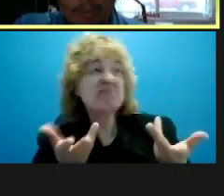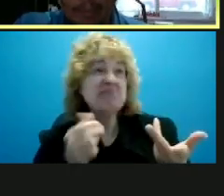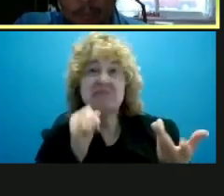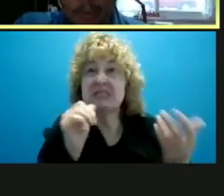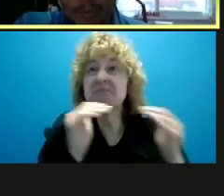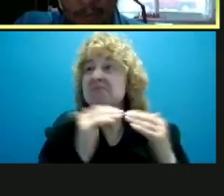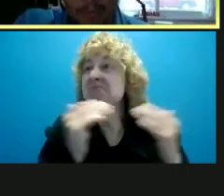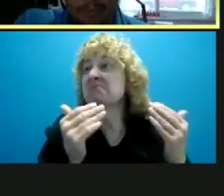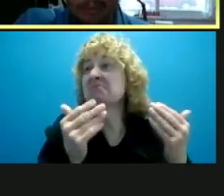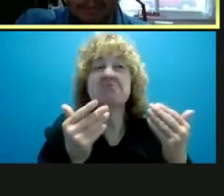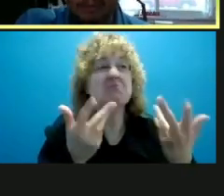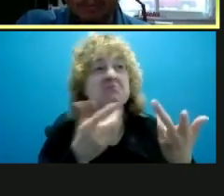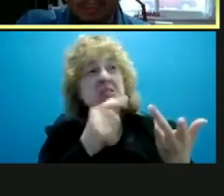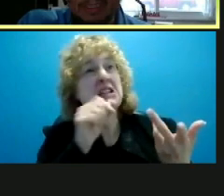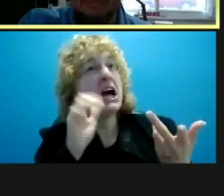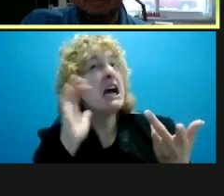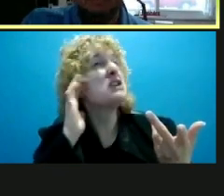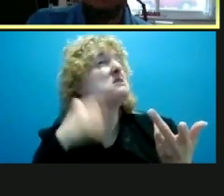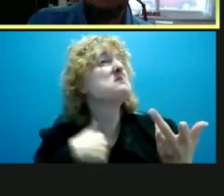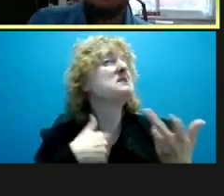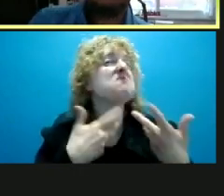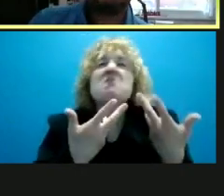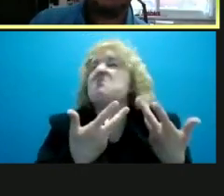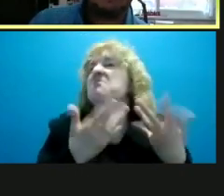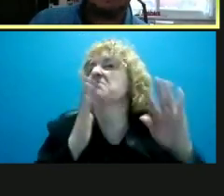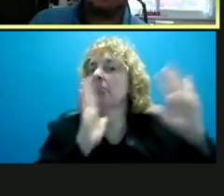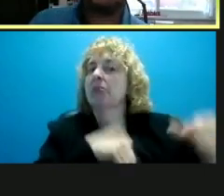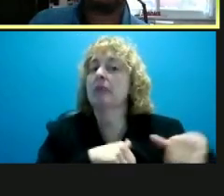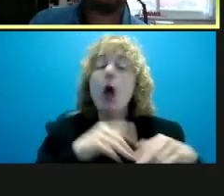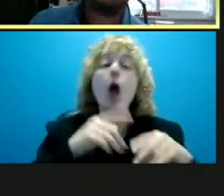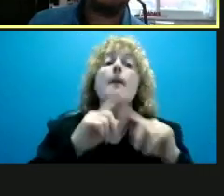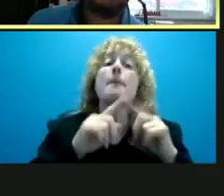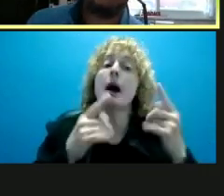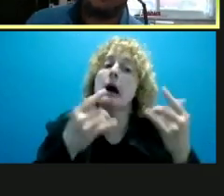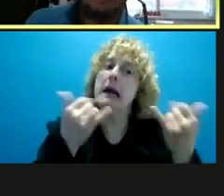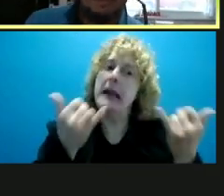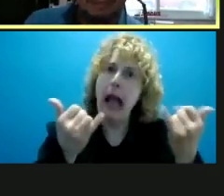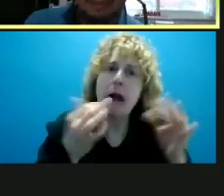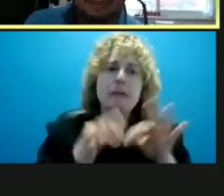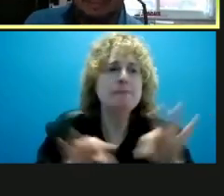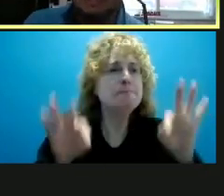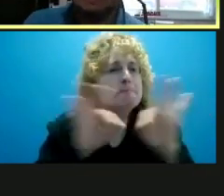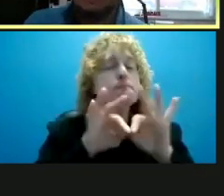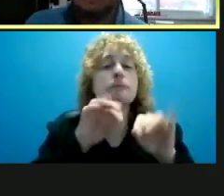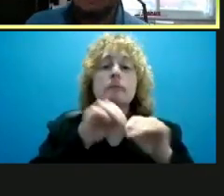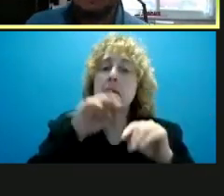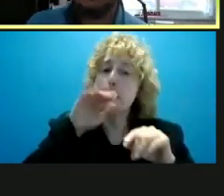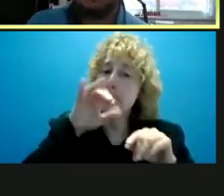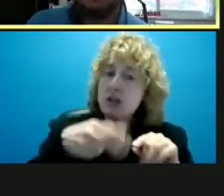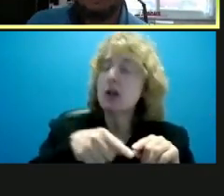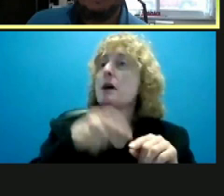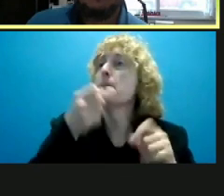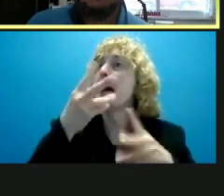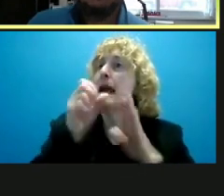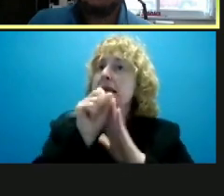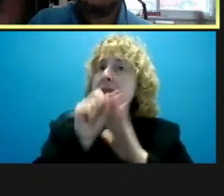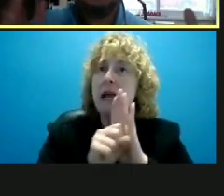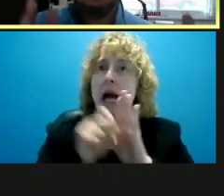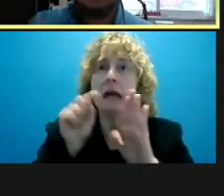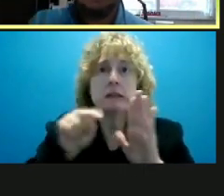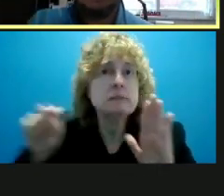One important reason is that until now, in Michigan and in many states of the United States, the decisions were made.